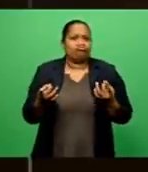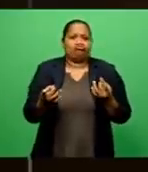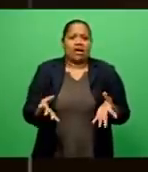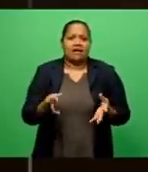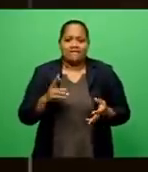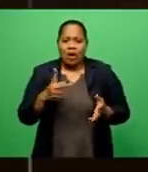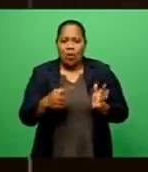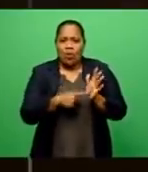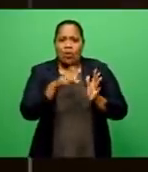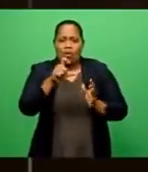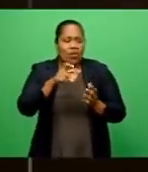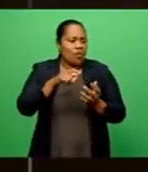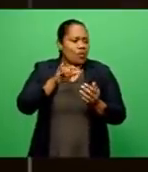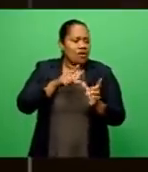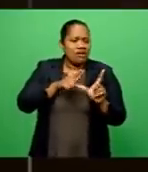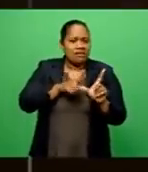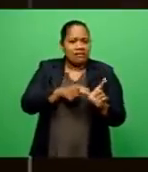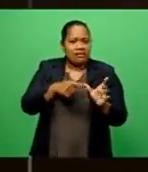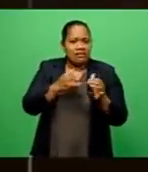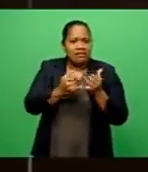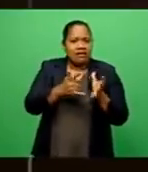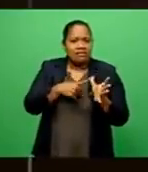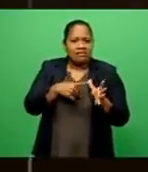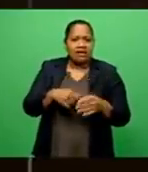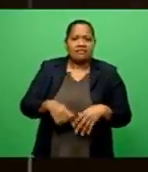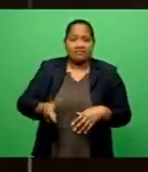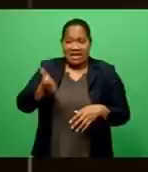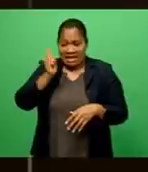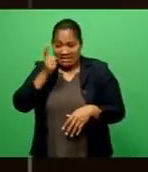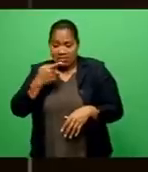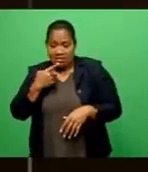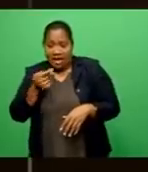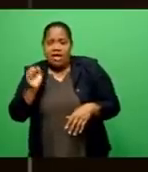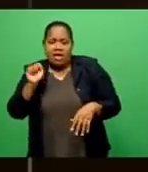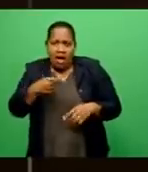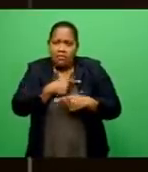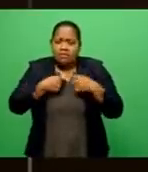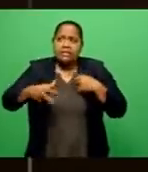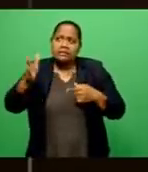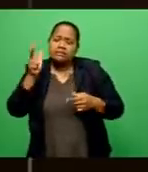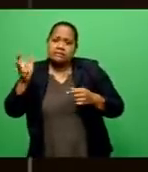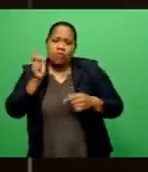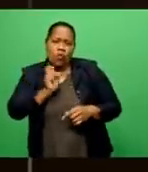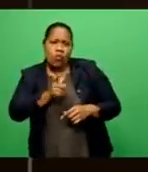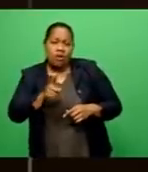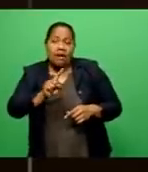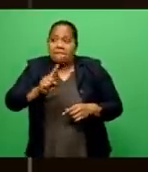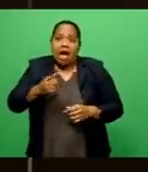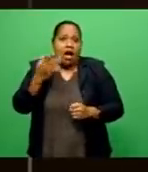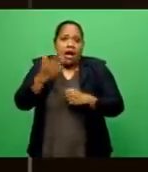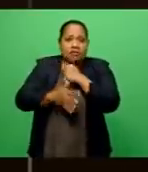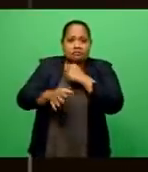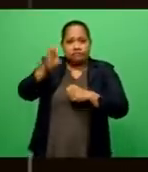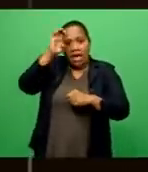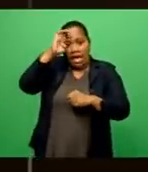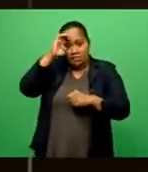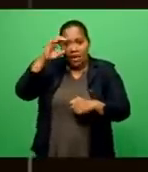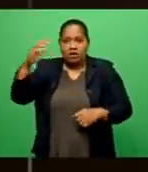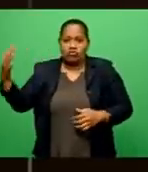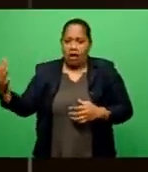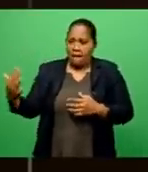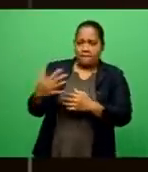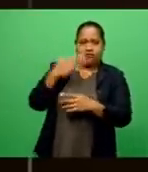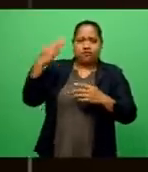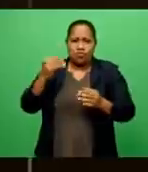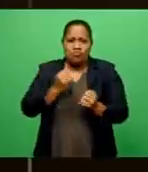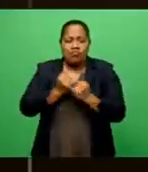Yasa. Mode secondary school teacher Taufa Vunise says although they had been listening to the warnings, they did not expect the wrath of Mother Nature to be so